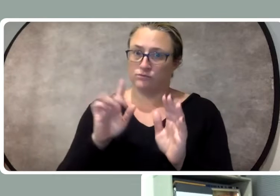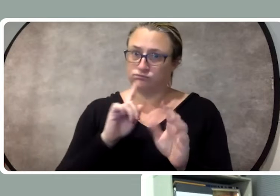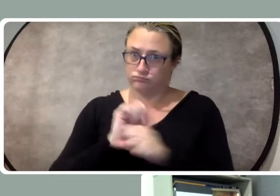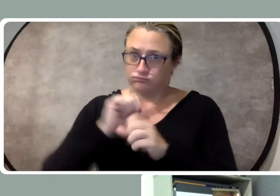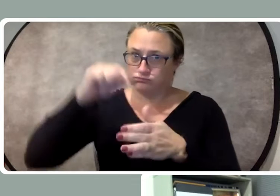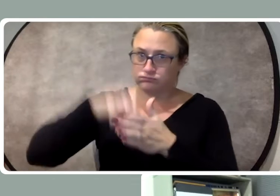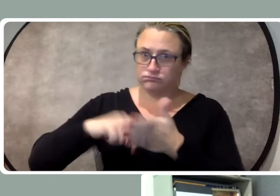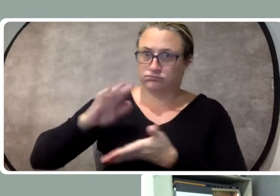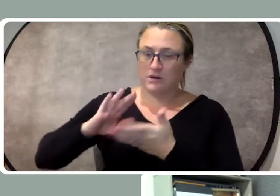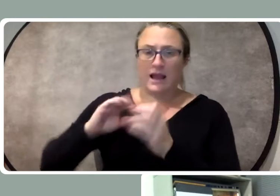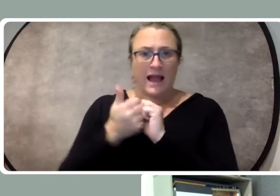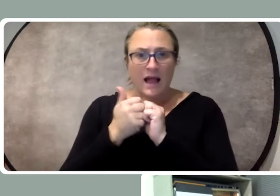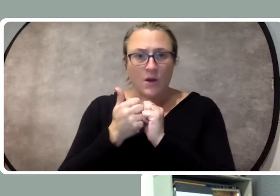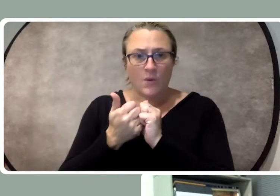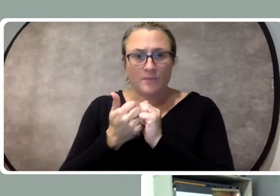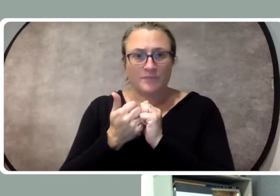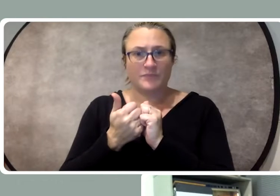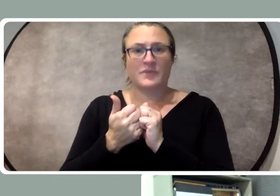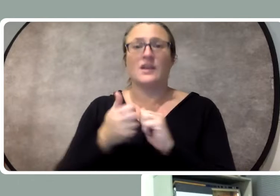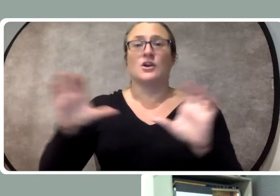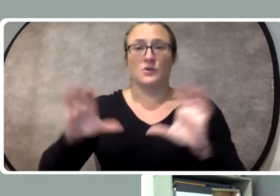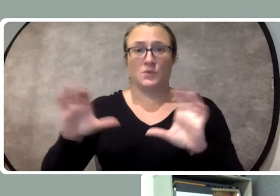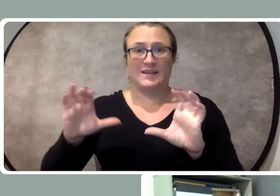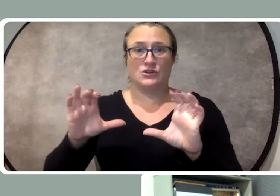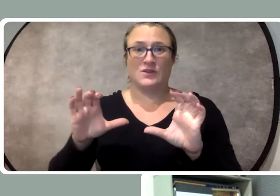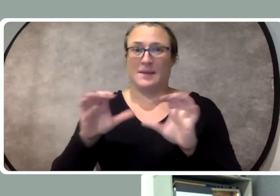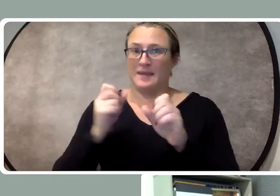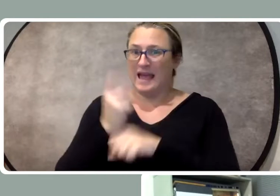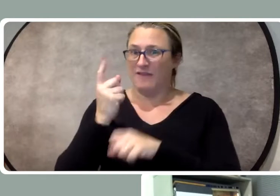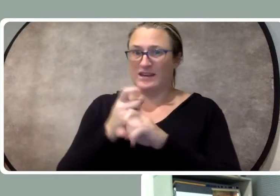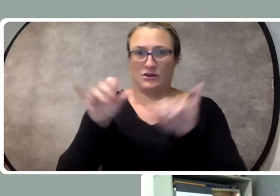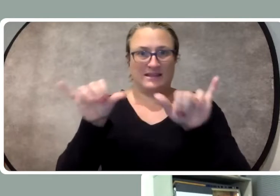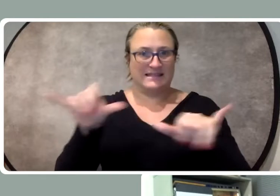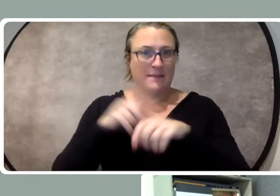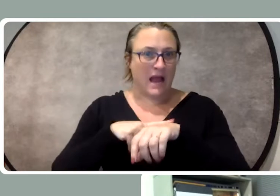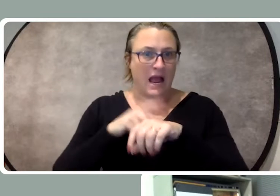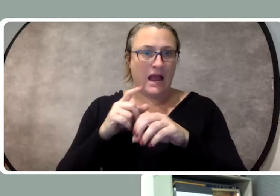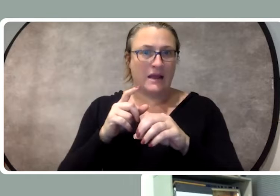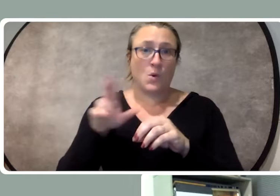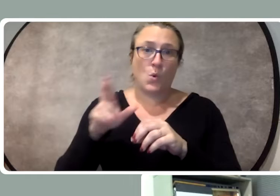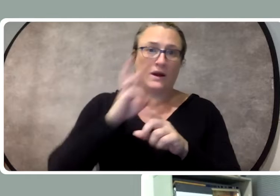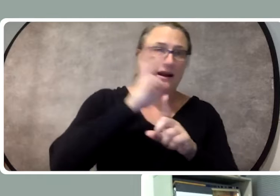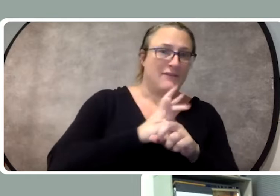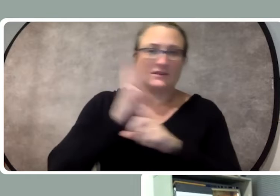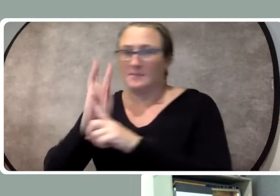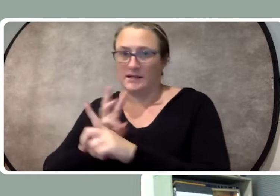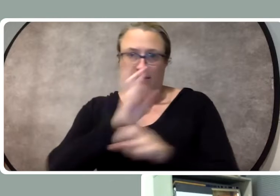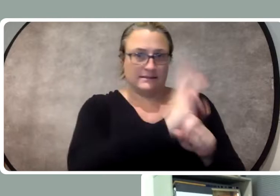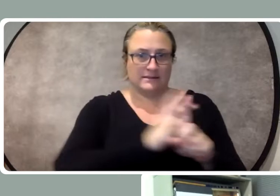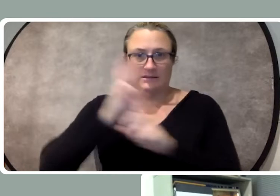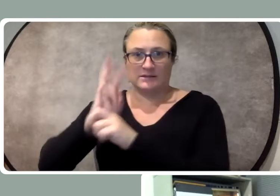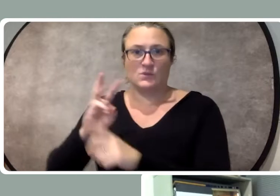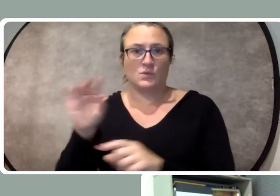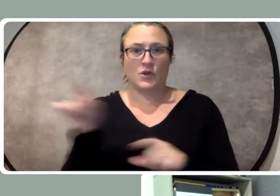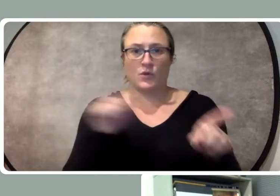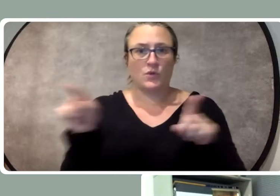do one of those tests at the same time once a year or alternating every 6 months. So that is generally